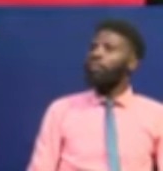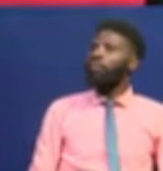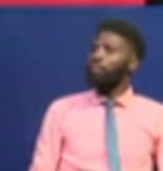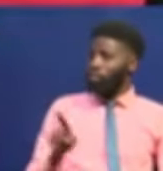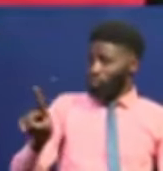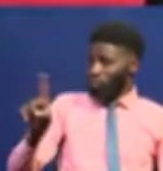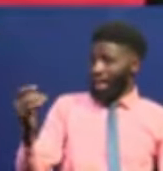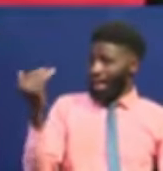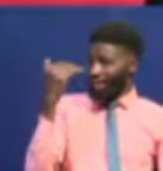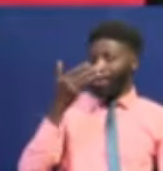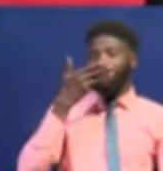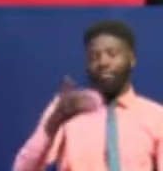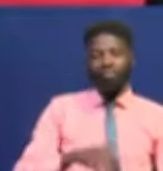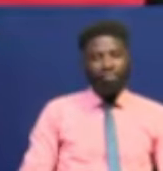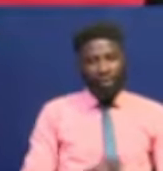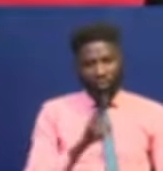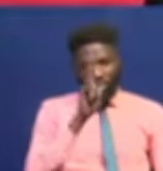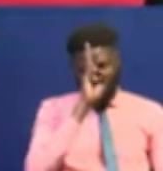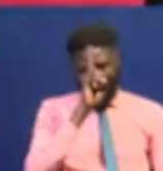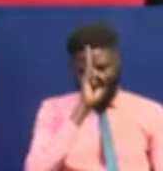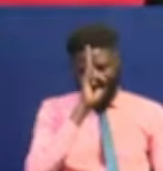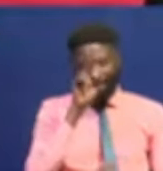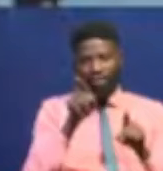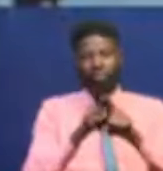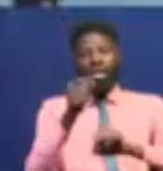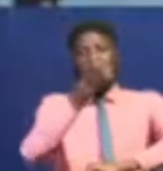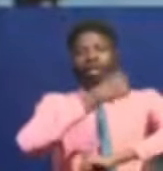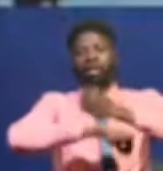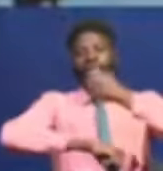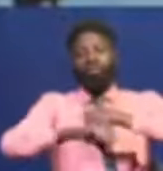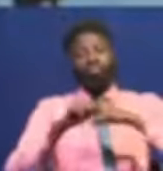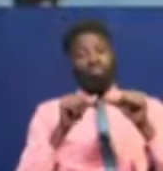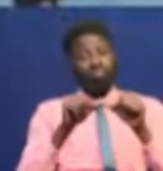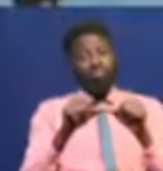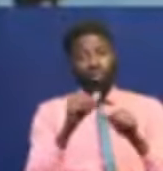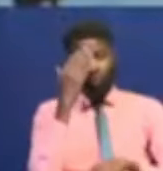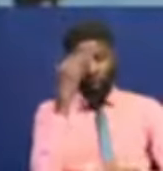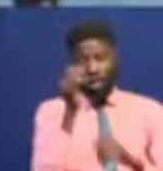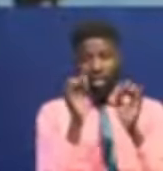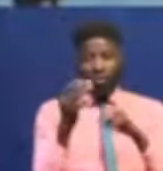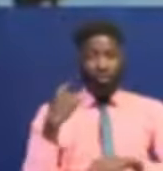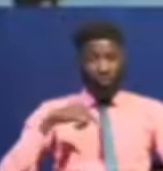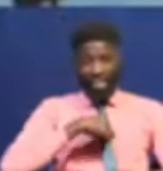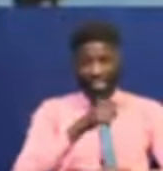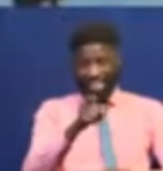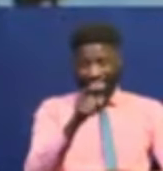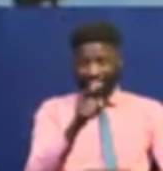So, to your question, So the police are at it, because if we don't deal with impunity,